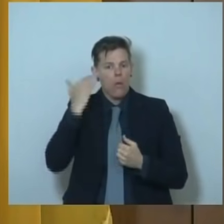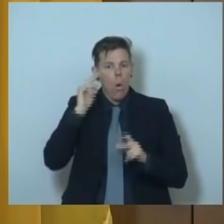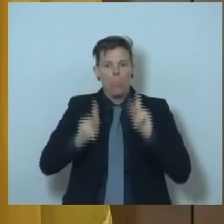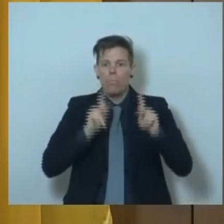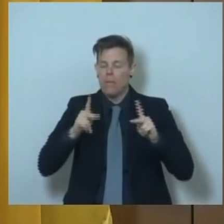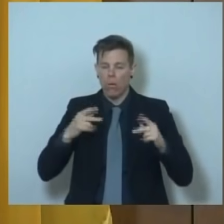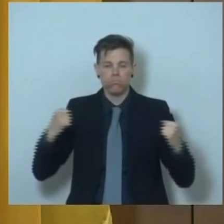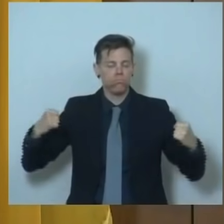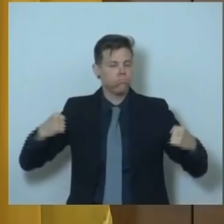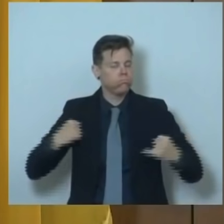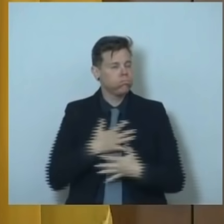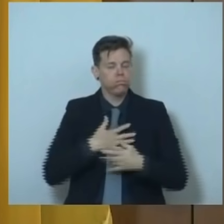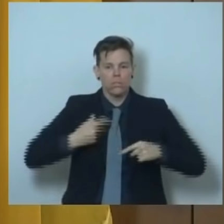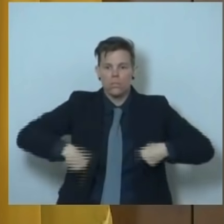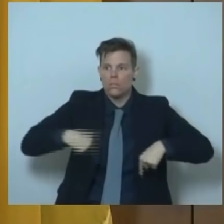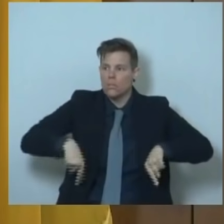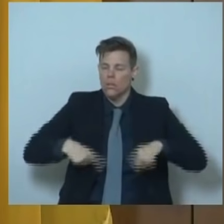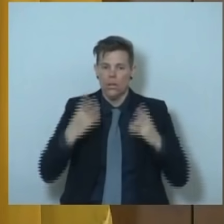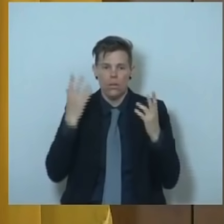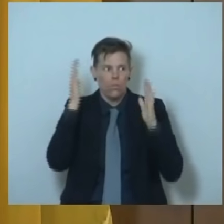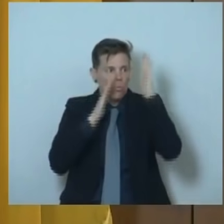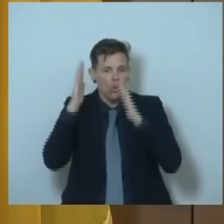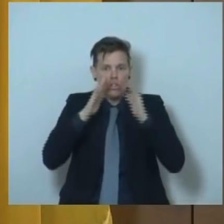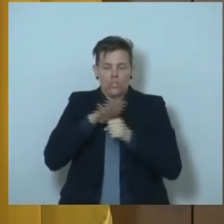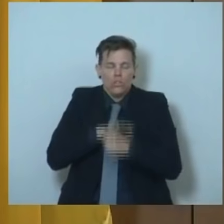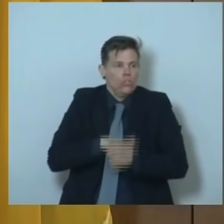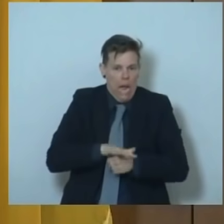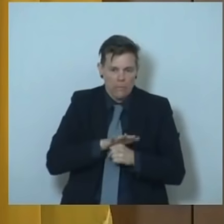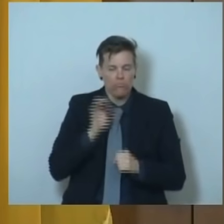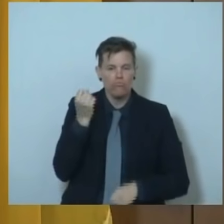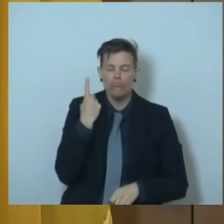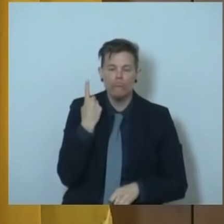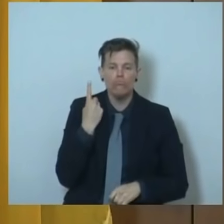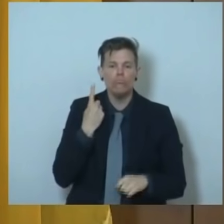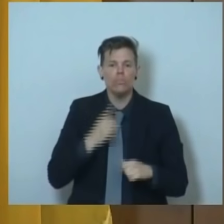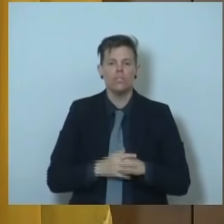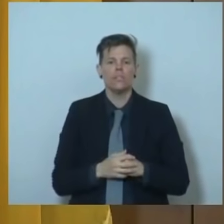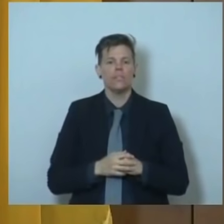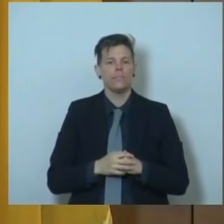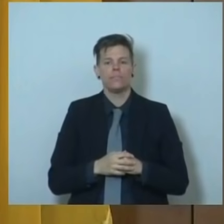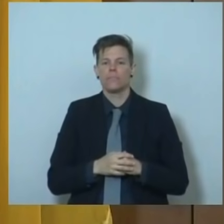pandemic. But I know that I cannot overwhelm